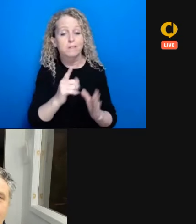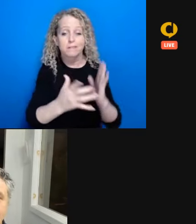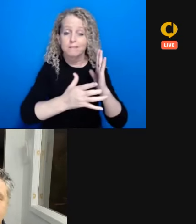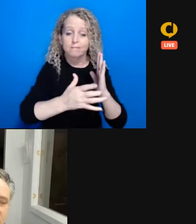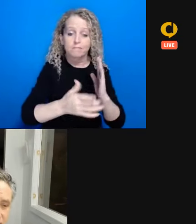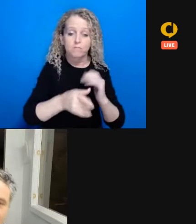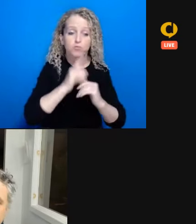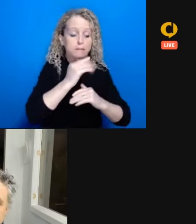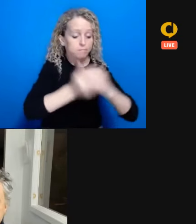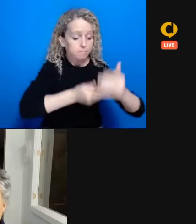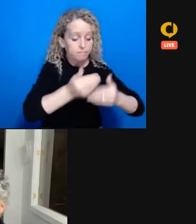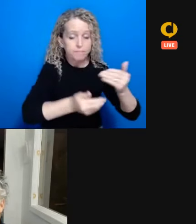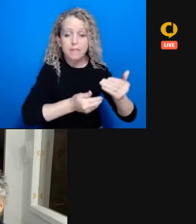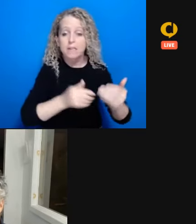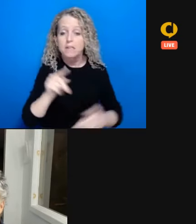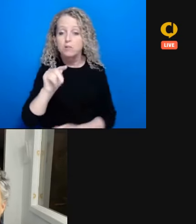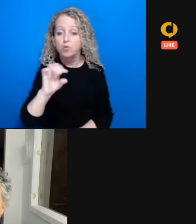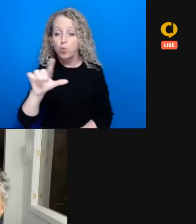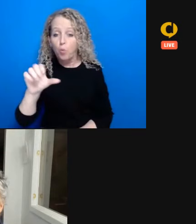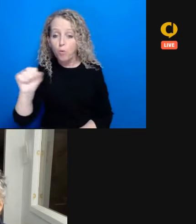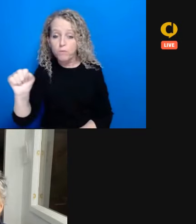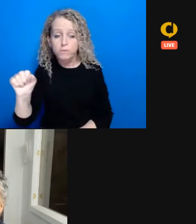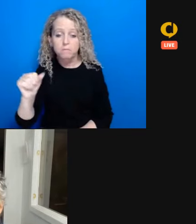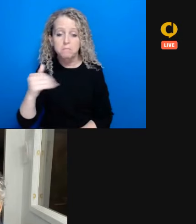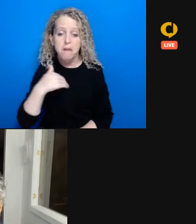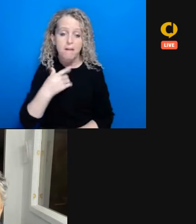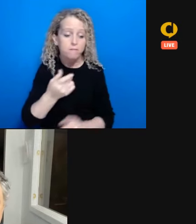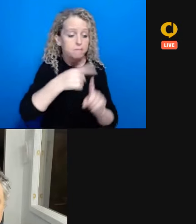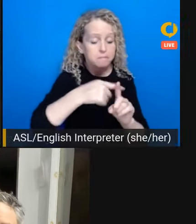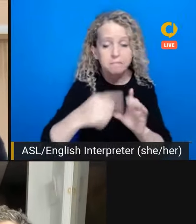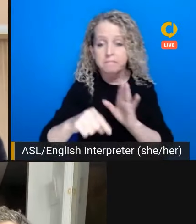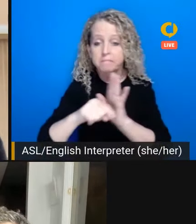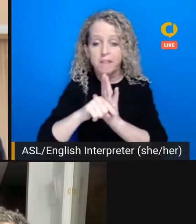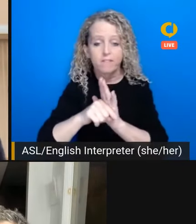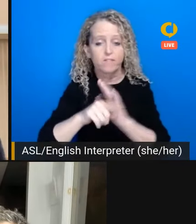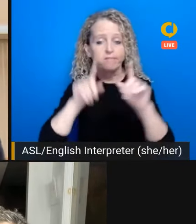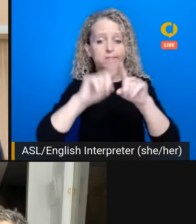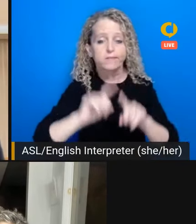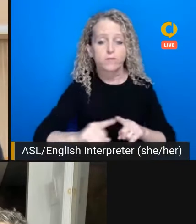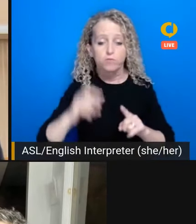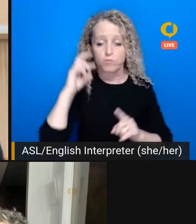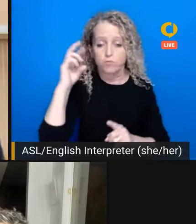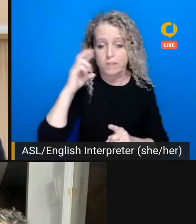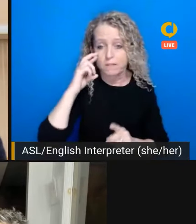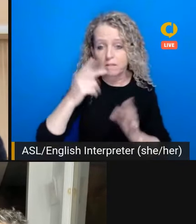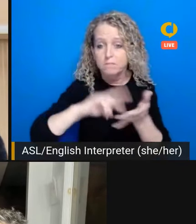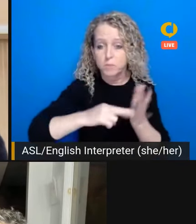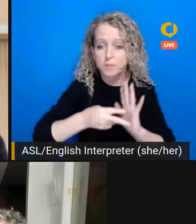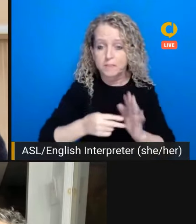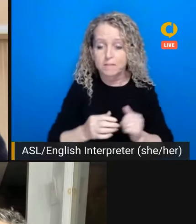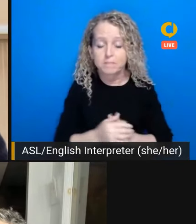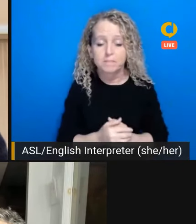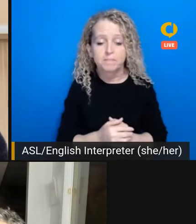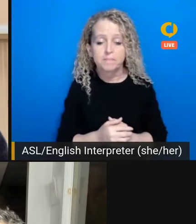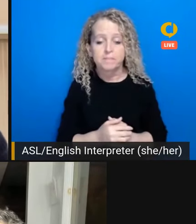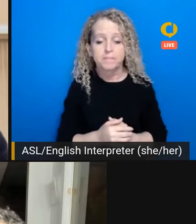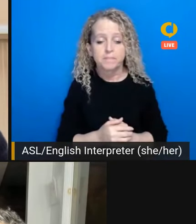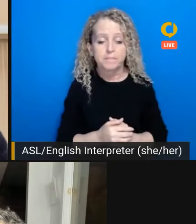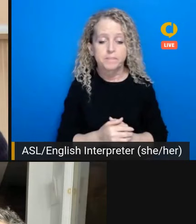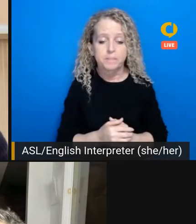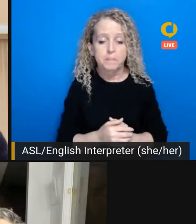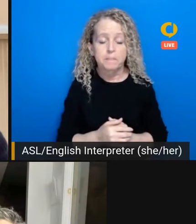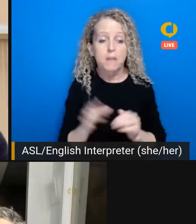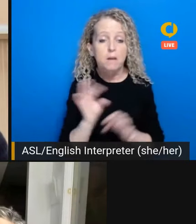that have advantages and disadvantages for different purposes. So we need to be able to understand, that